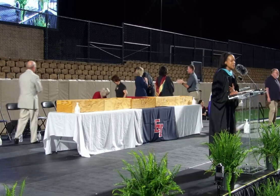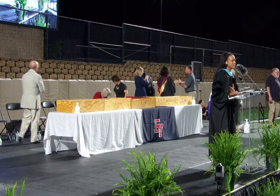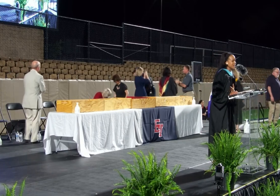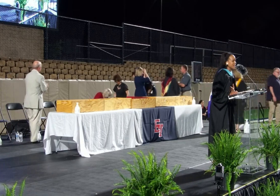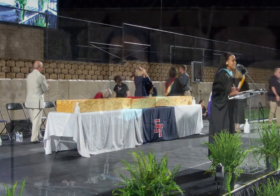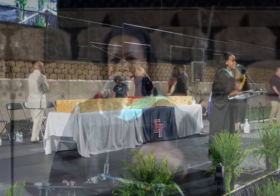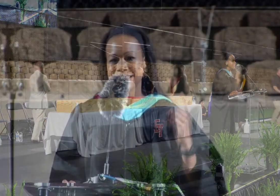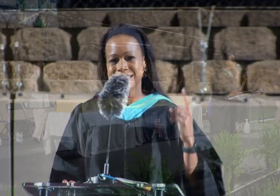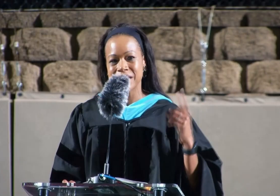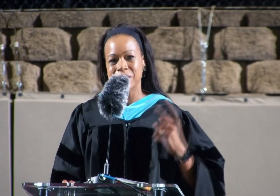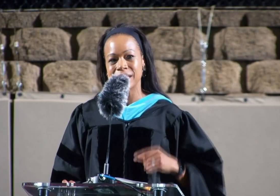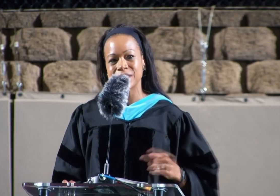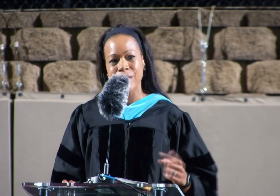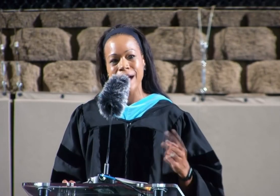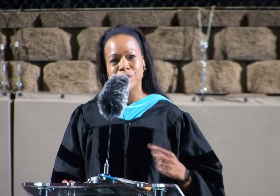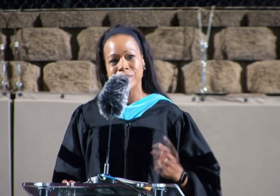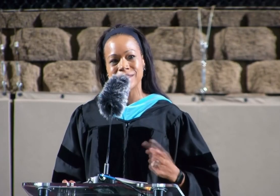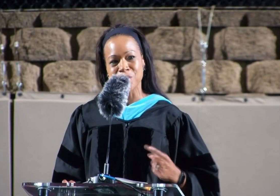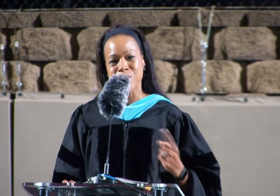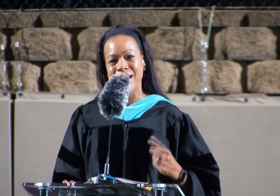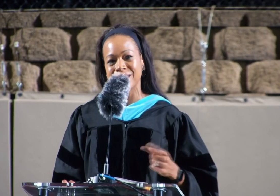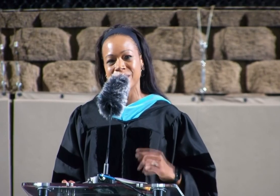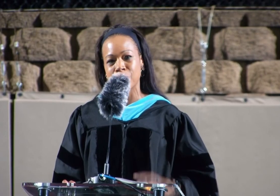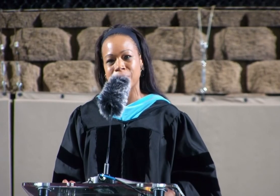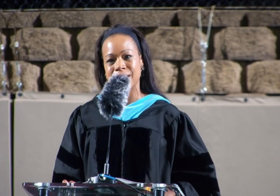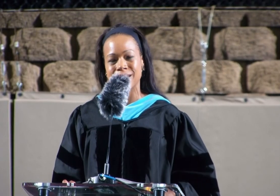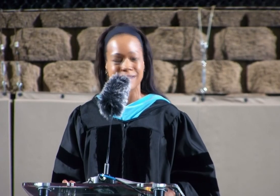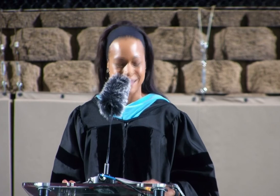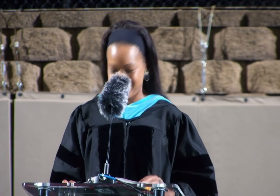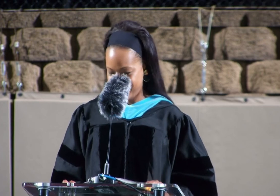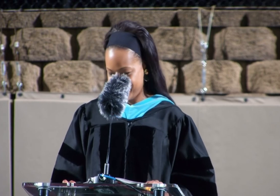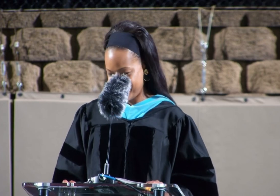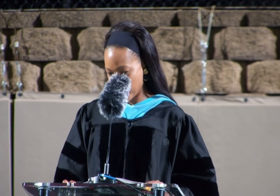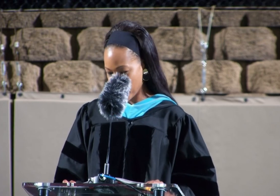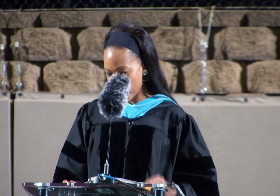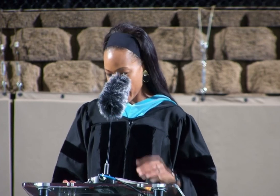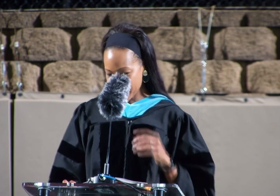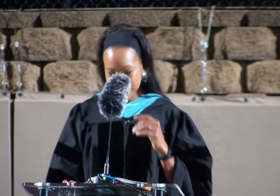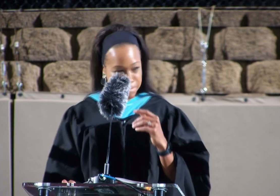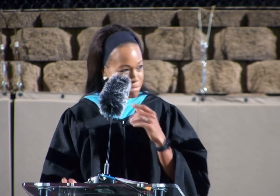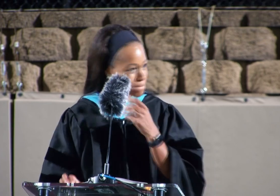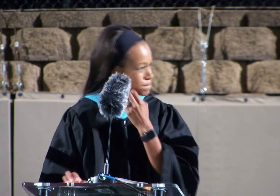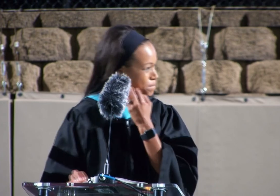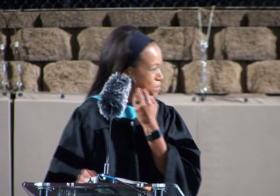So first of all, let's give these graduates a round of applause.